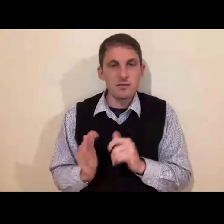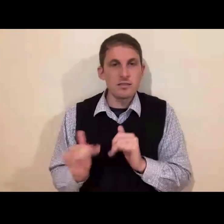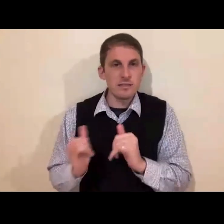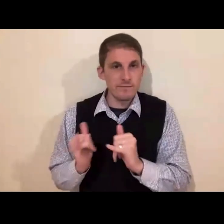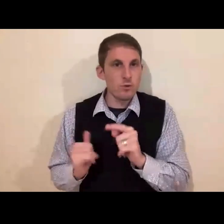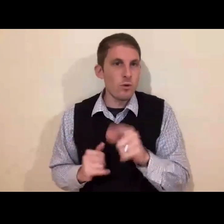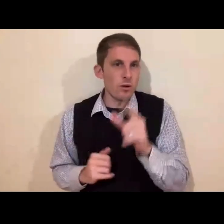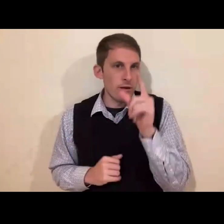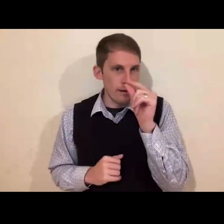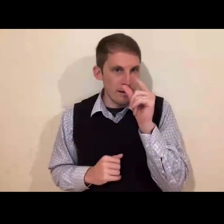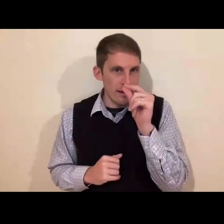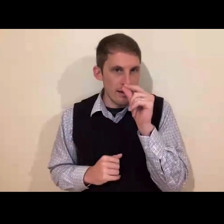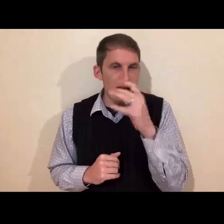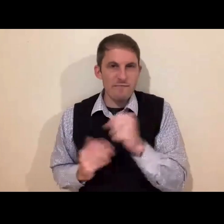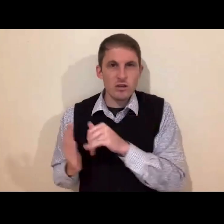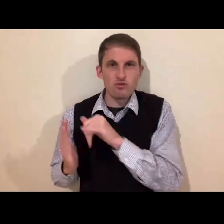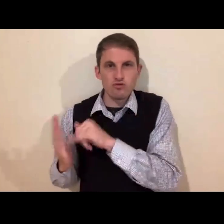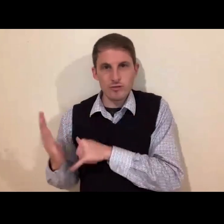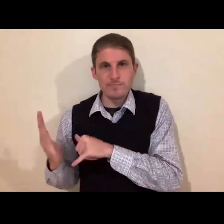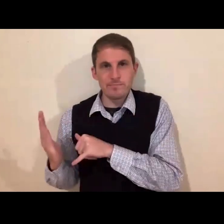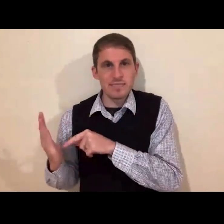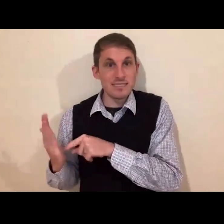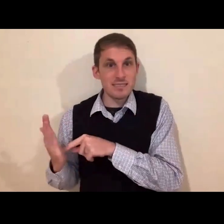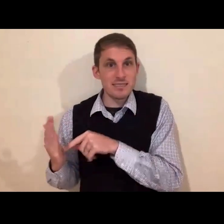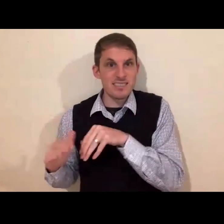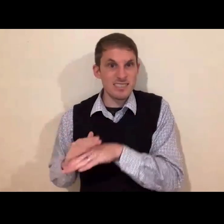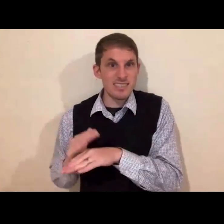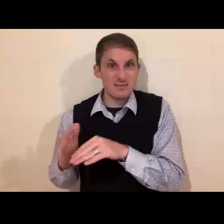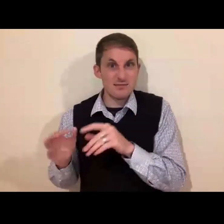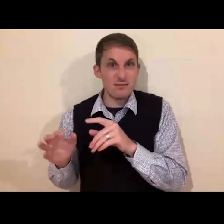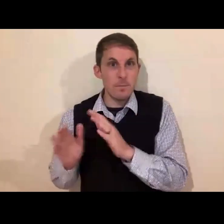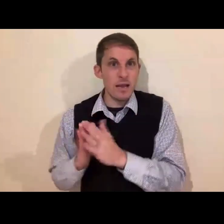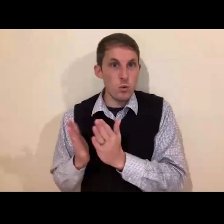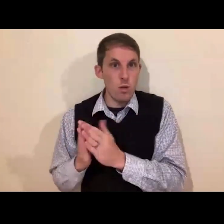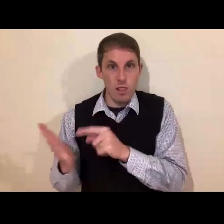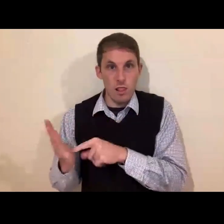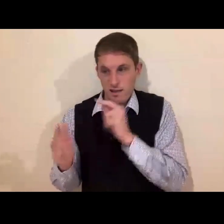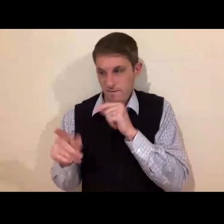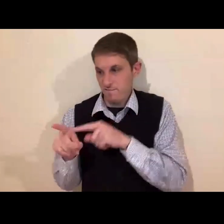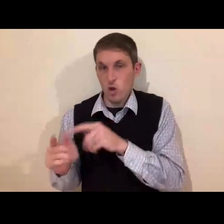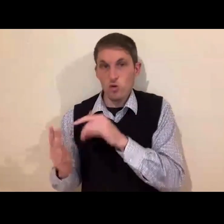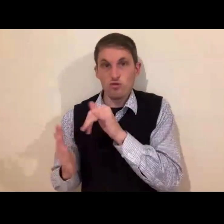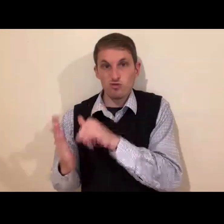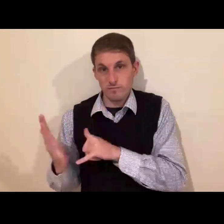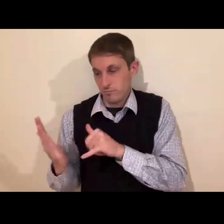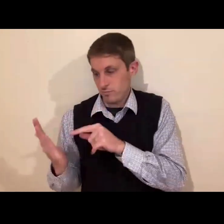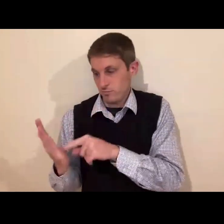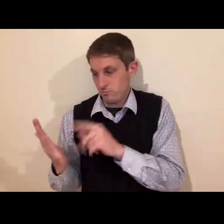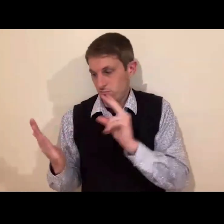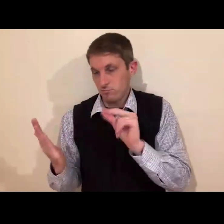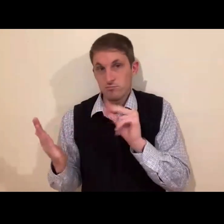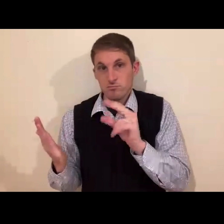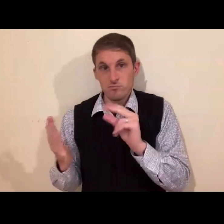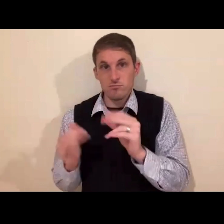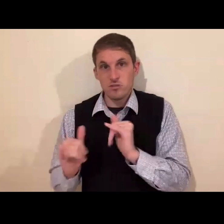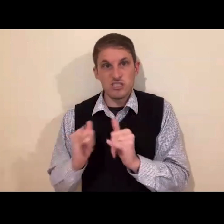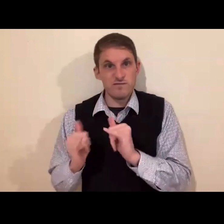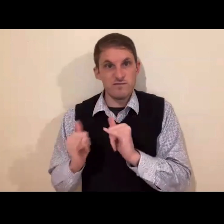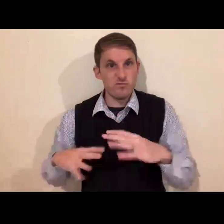survey itself. And there's scripting that's provided in the manual. So I see that largely